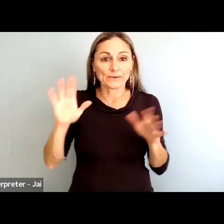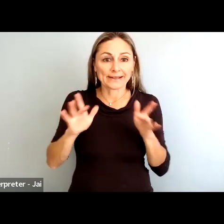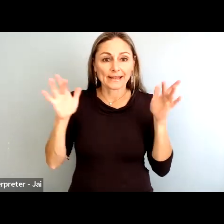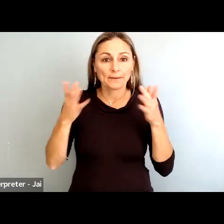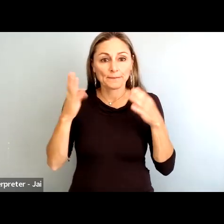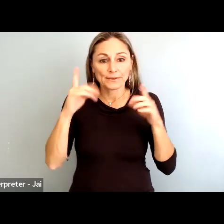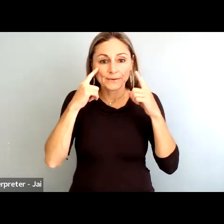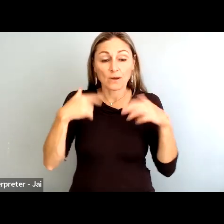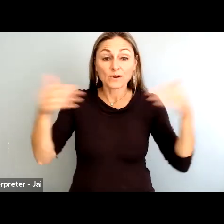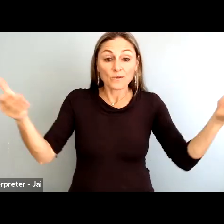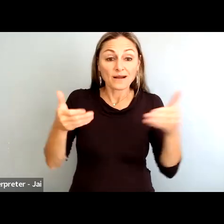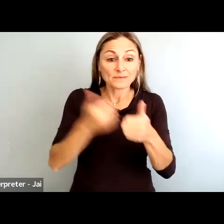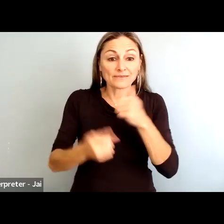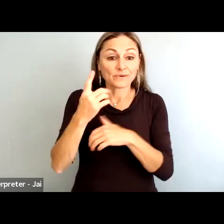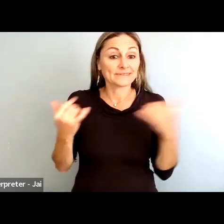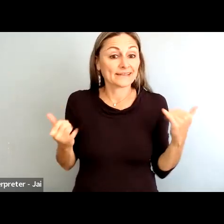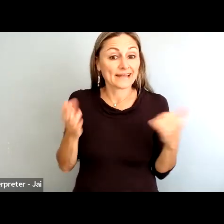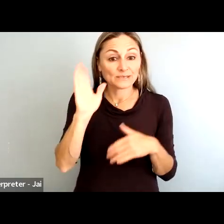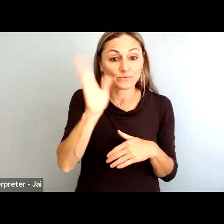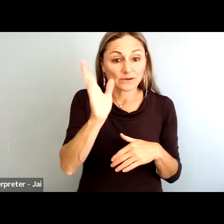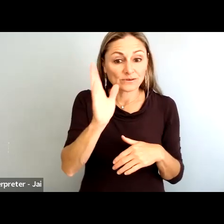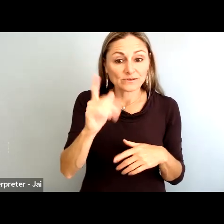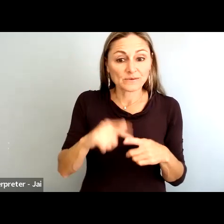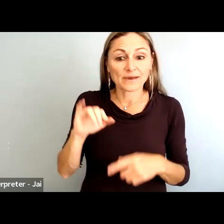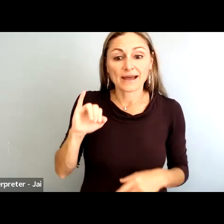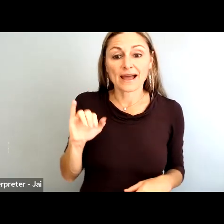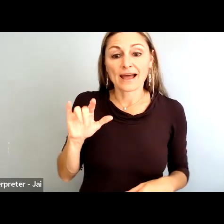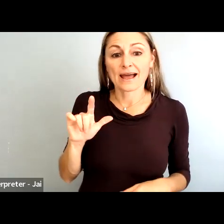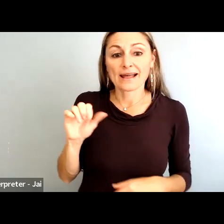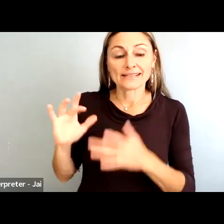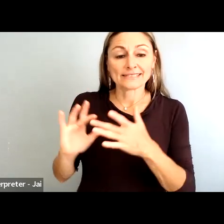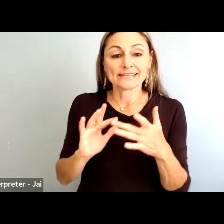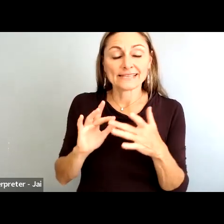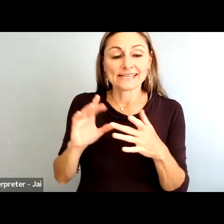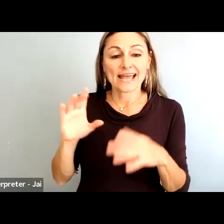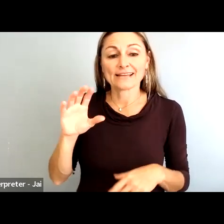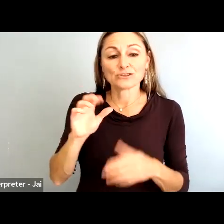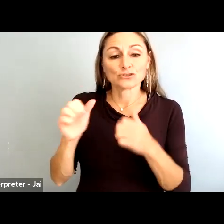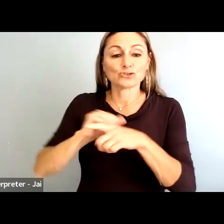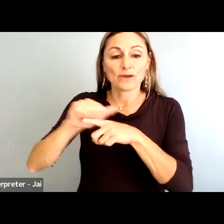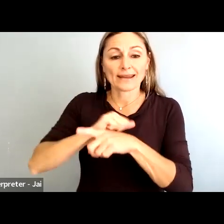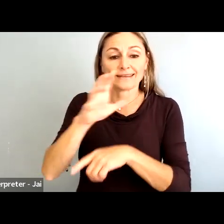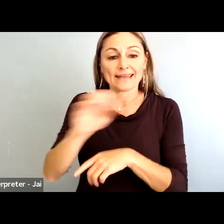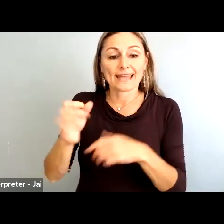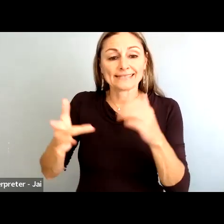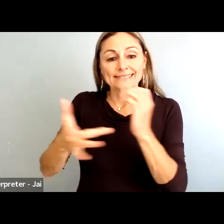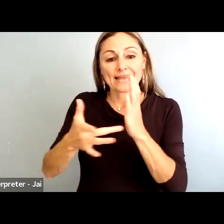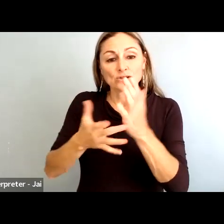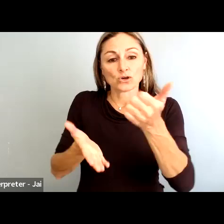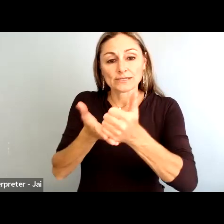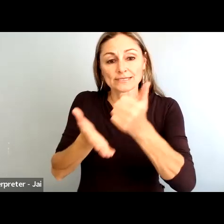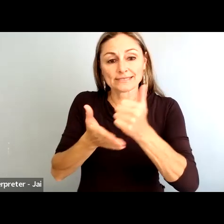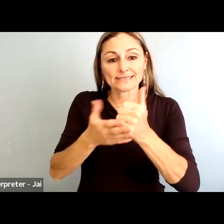everybody. Today's presentation is brought to you by the ISLnet Training and Technical Assistance Project for CILs and